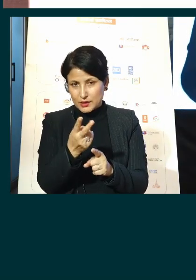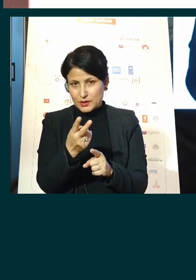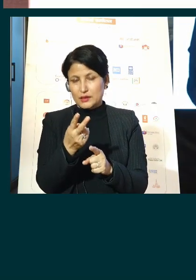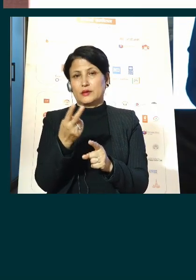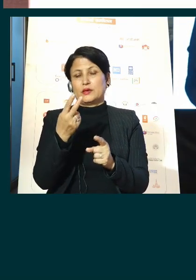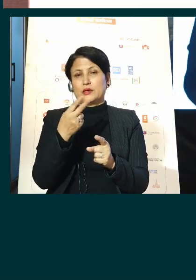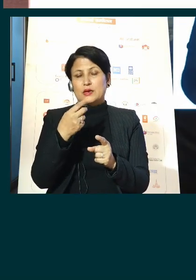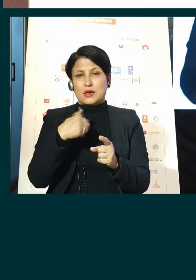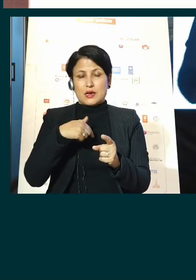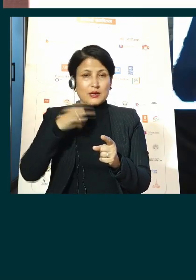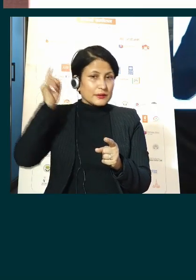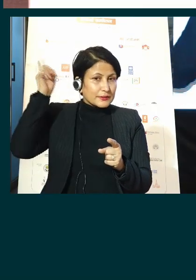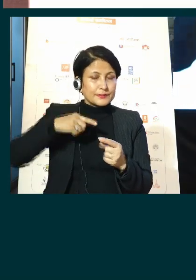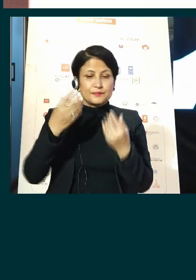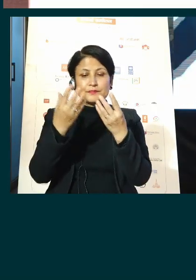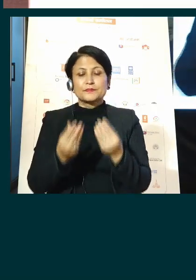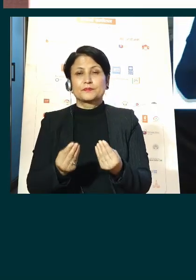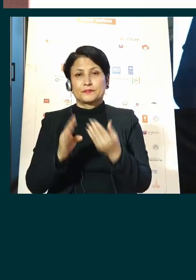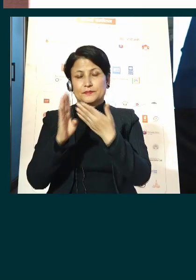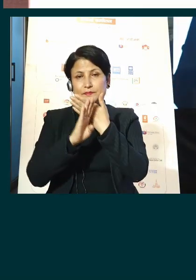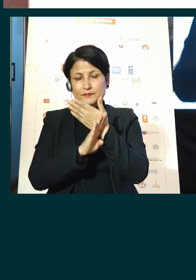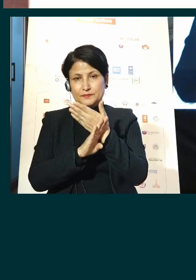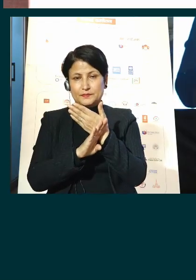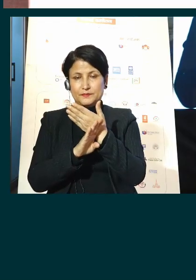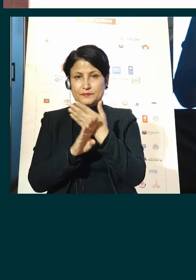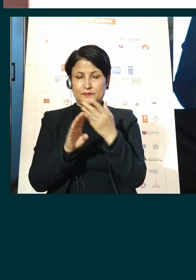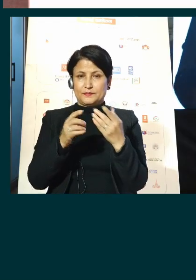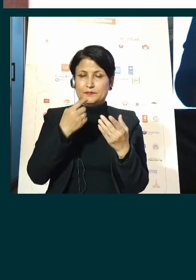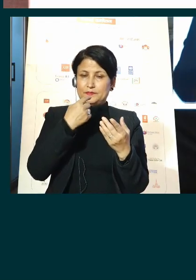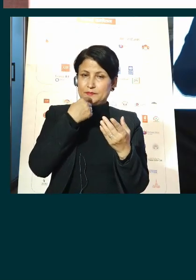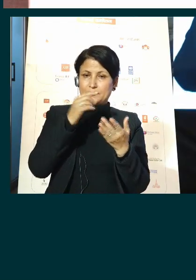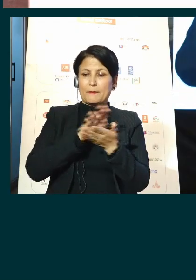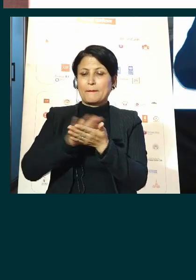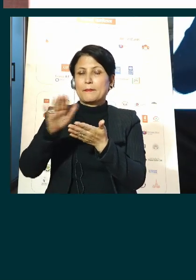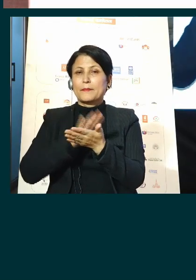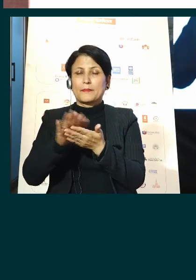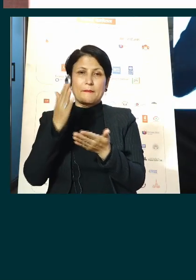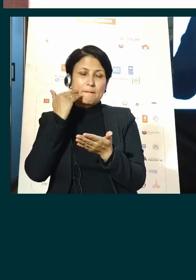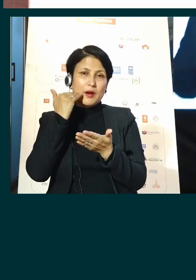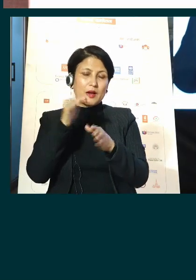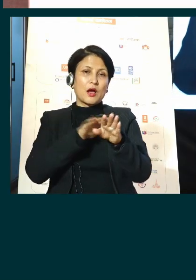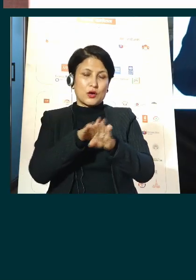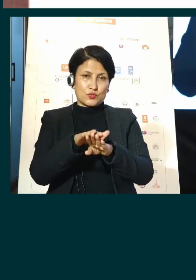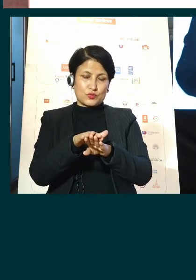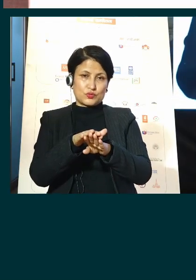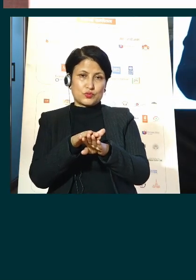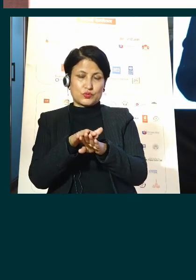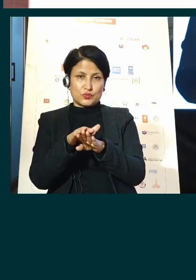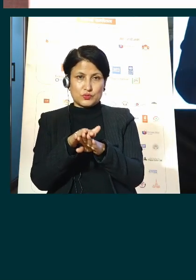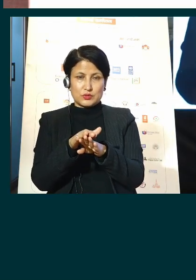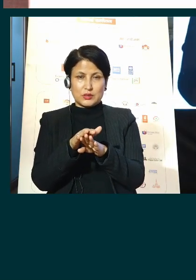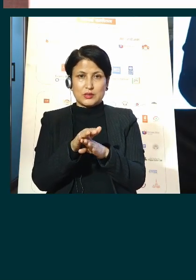So trying to introduce change over time so that women can really be in charge of that